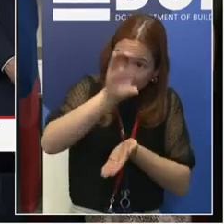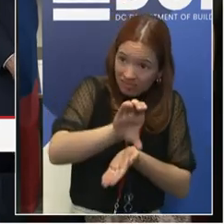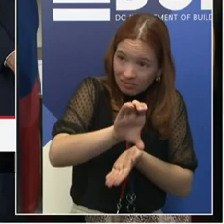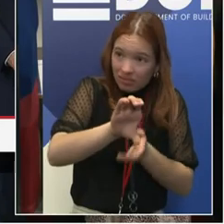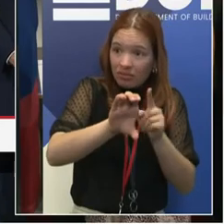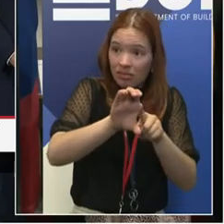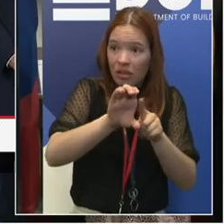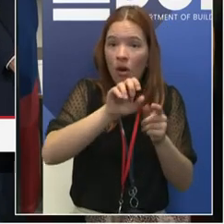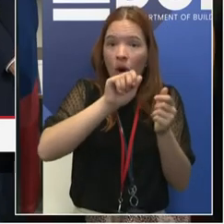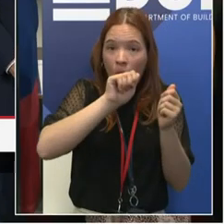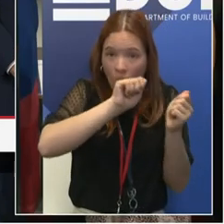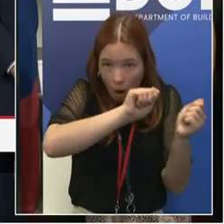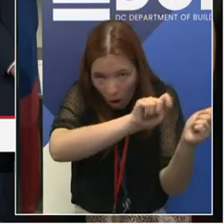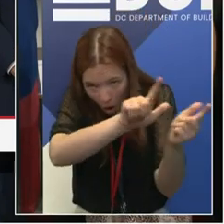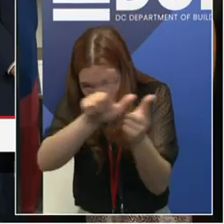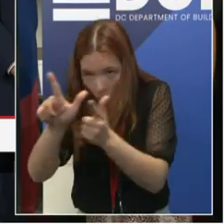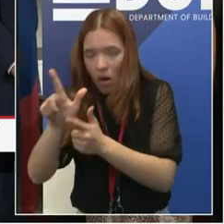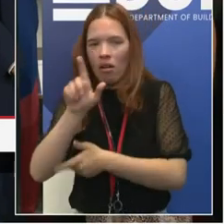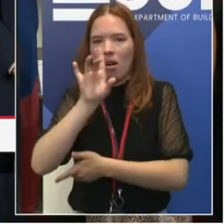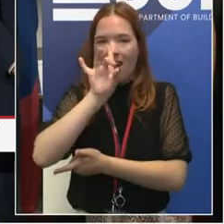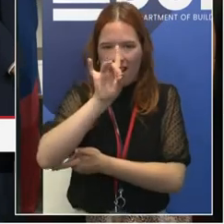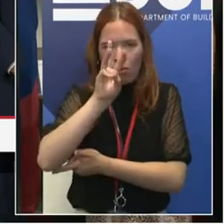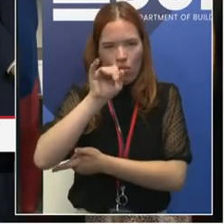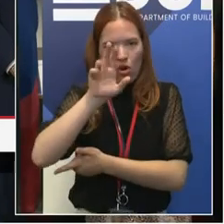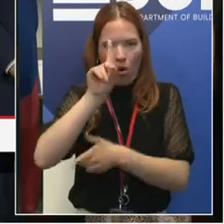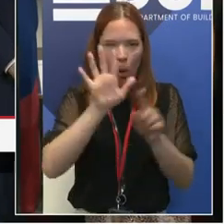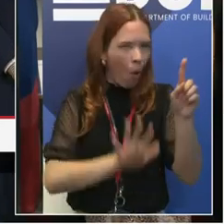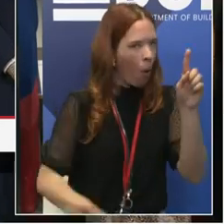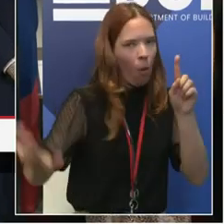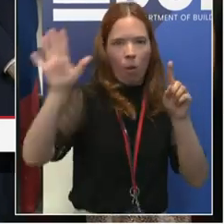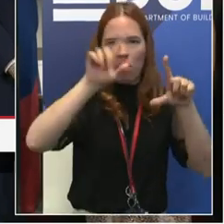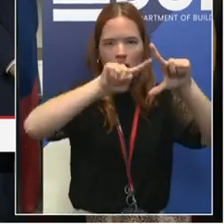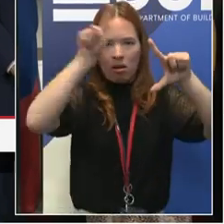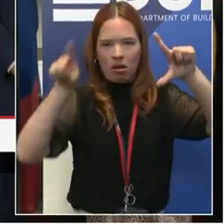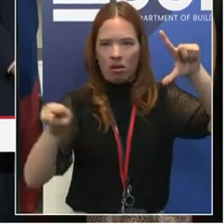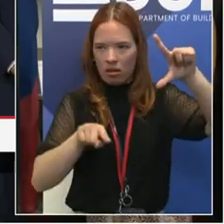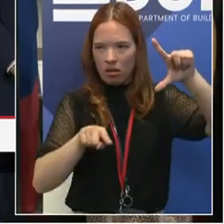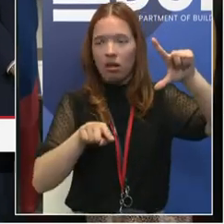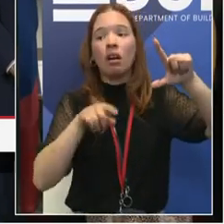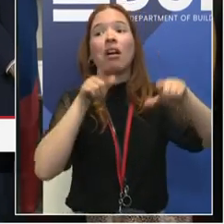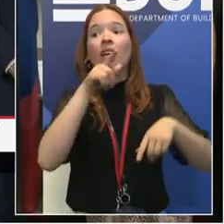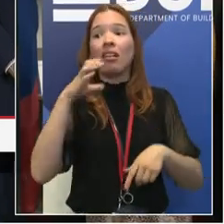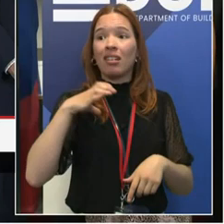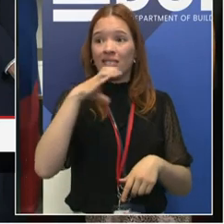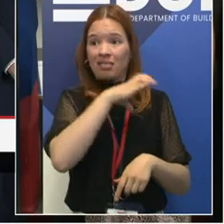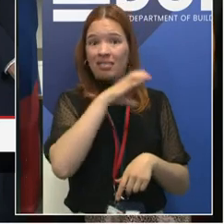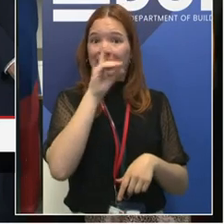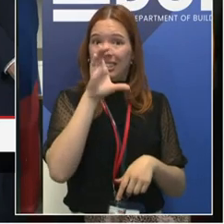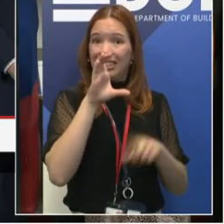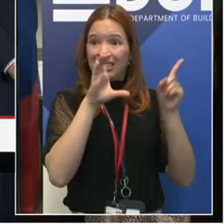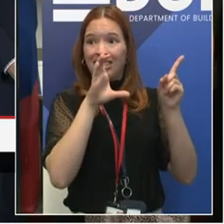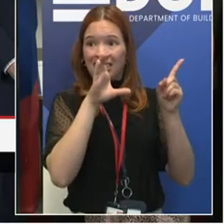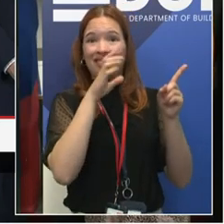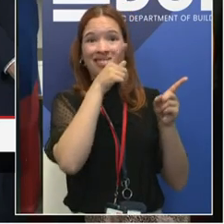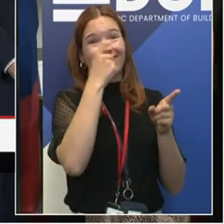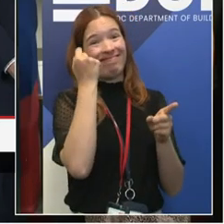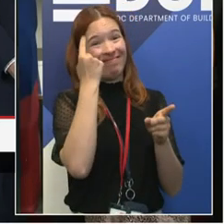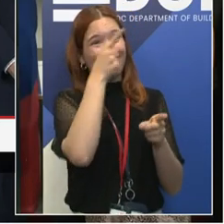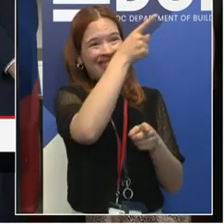to reverse some of the cuts that they've made that affect great streets in all 8 wards by $3